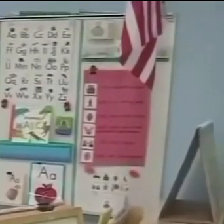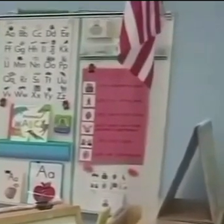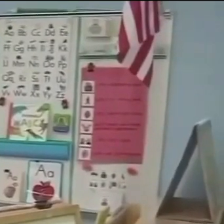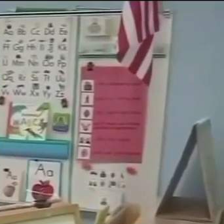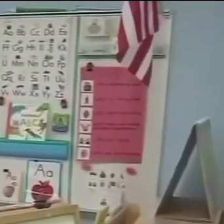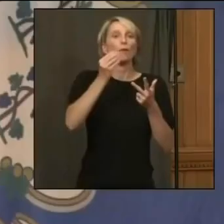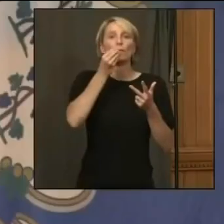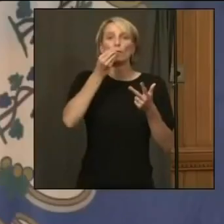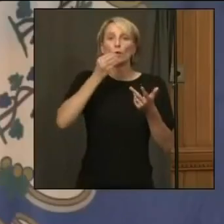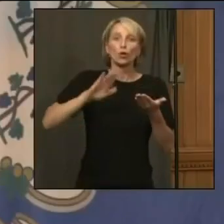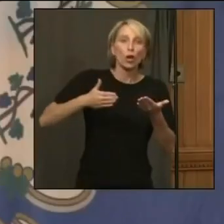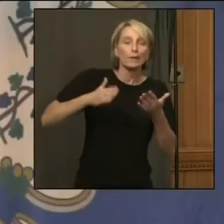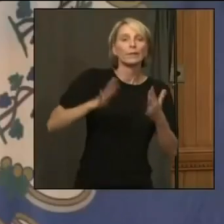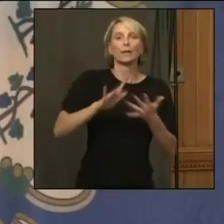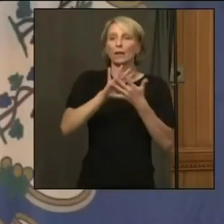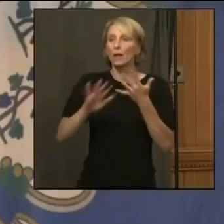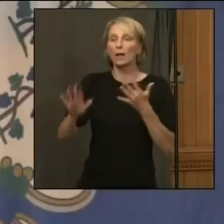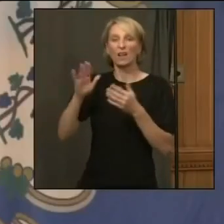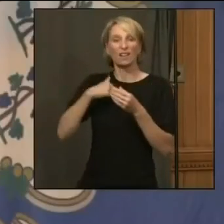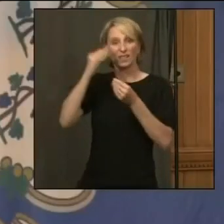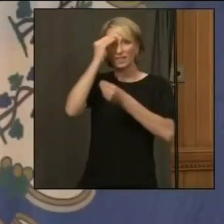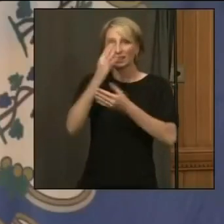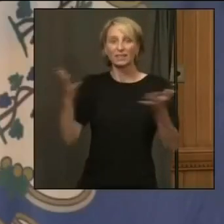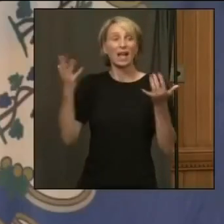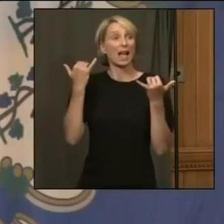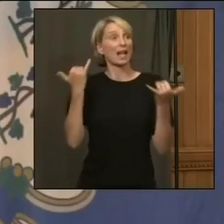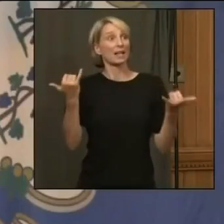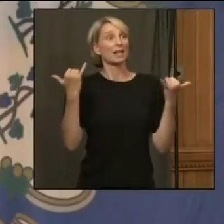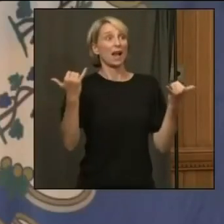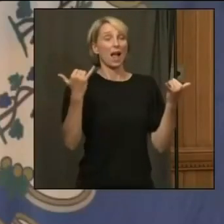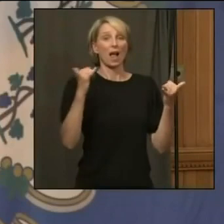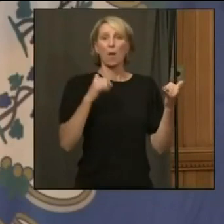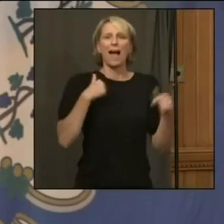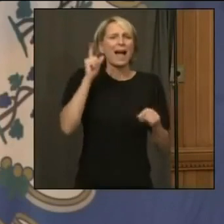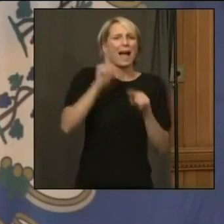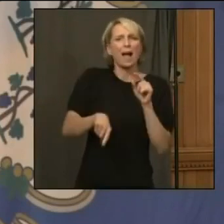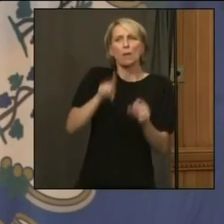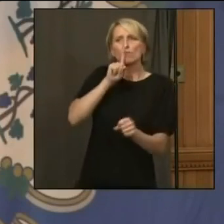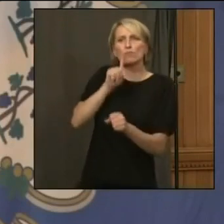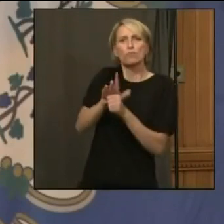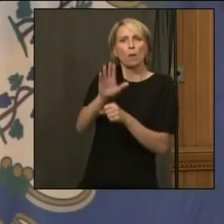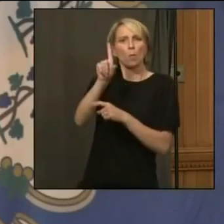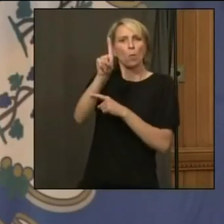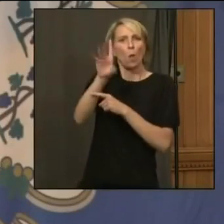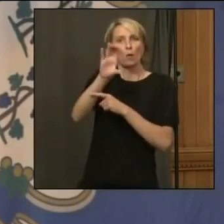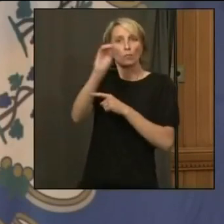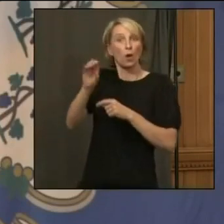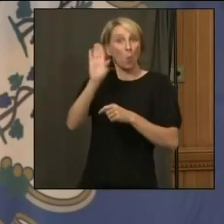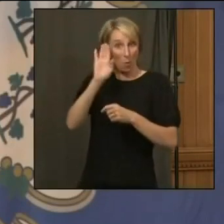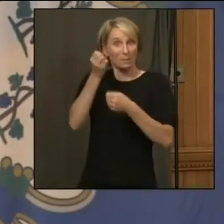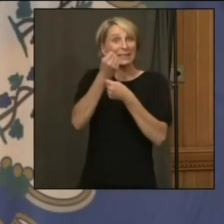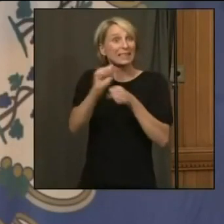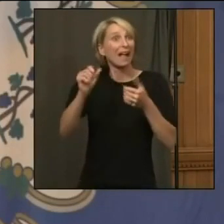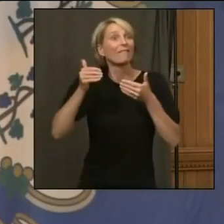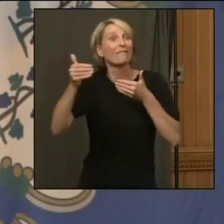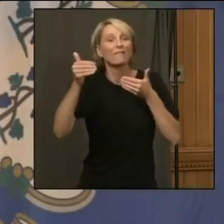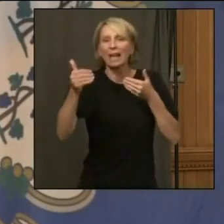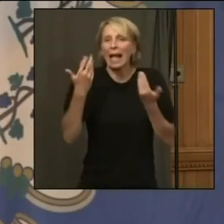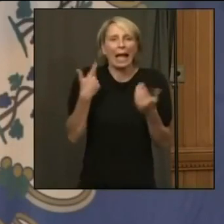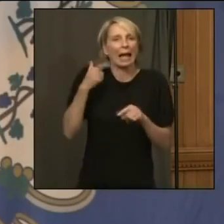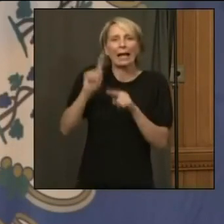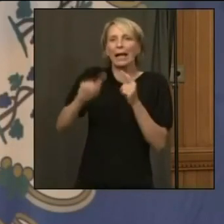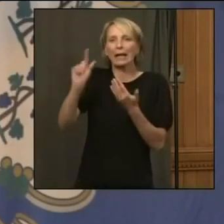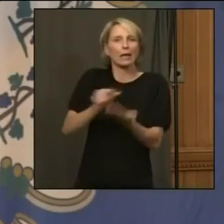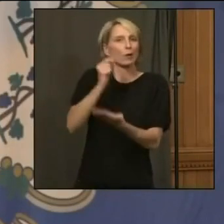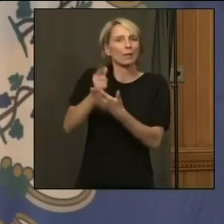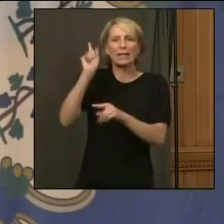into buildings. I'm afraid in this COVID world, I cannot promise you 100% safety. What I can promise you is we're going to do